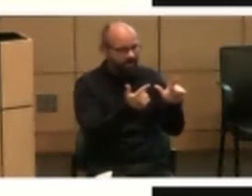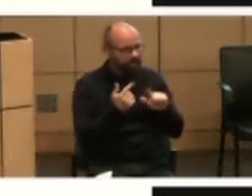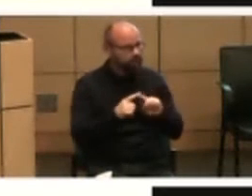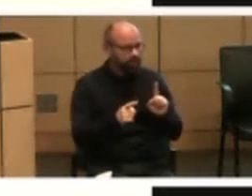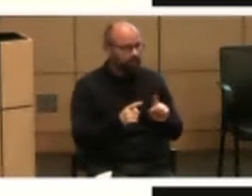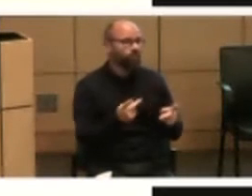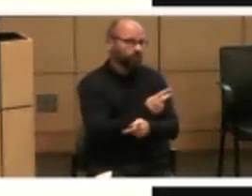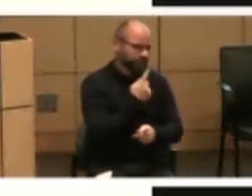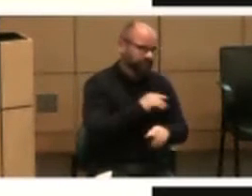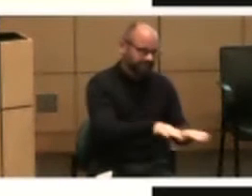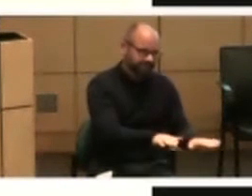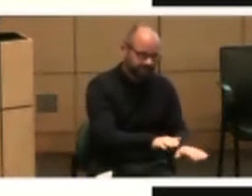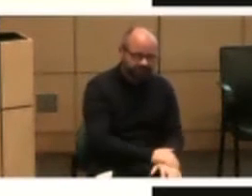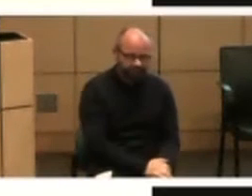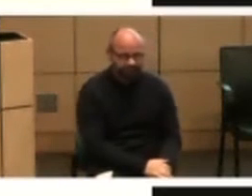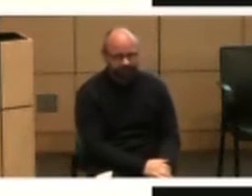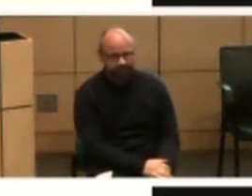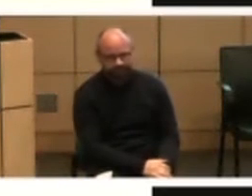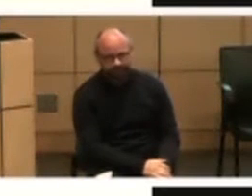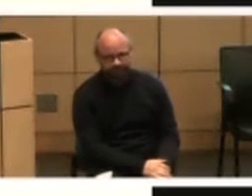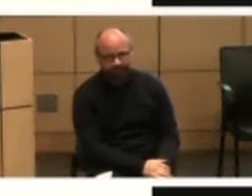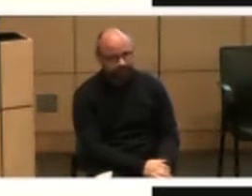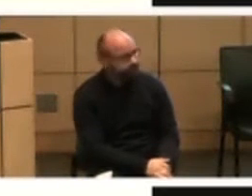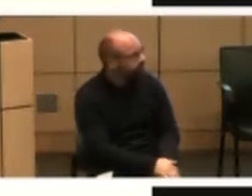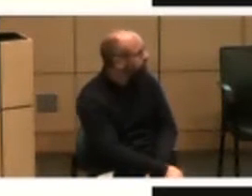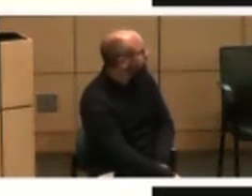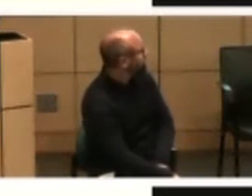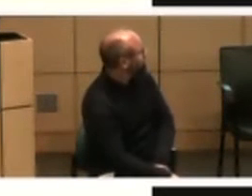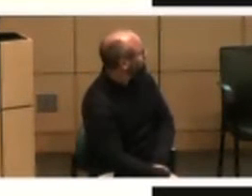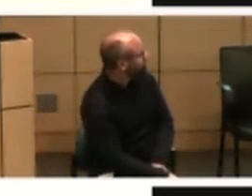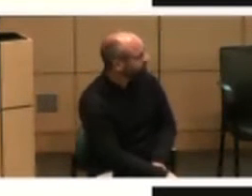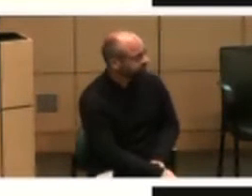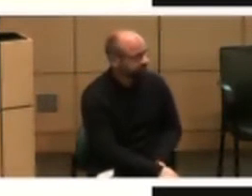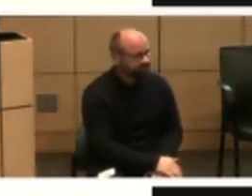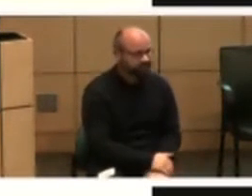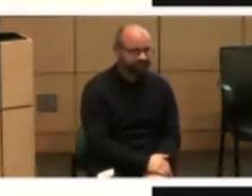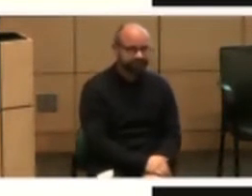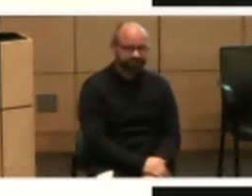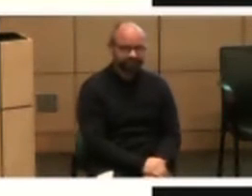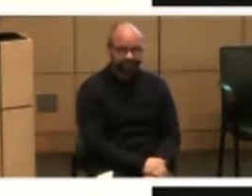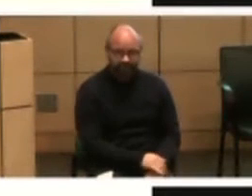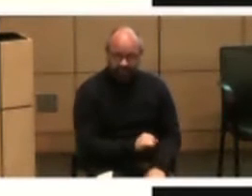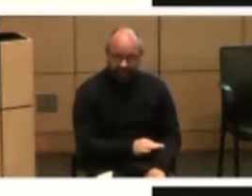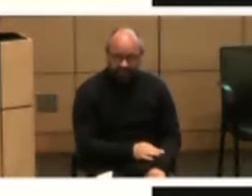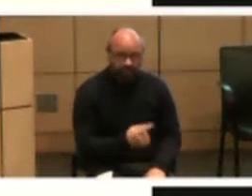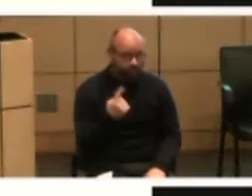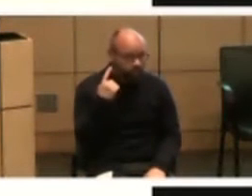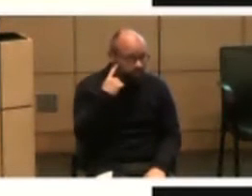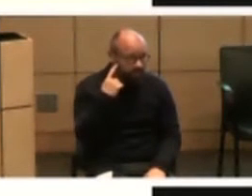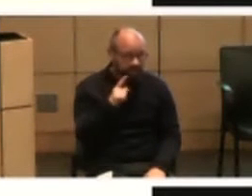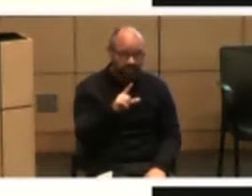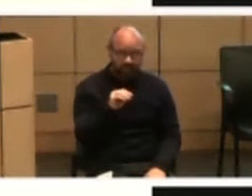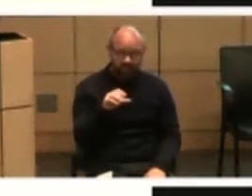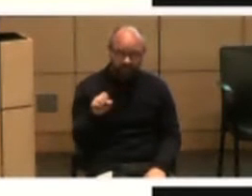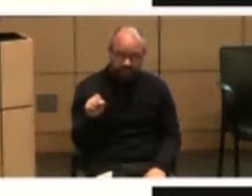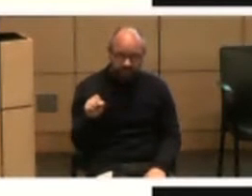All right. So what if you have unilateral hearing loss? Really, it's a binaural phenomenon. If you have